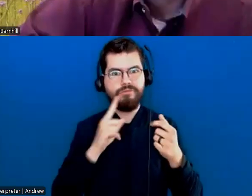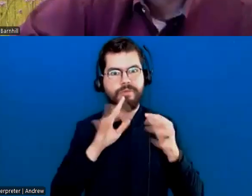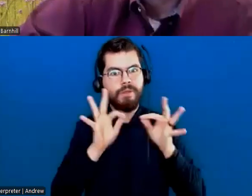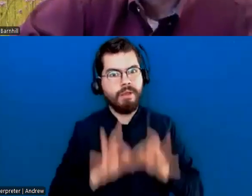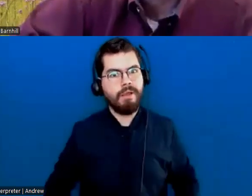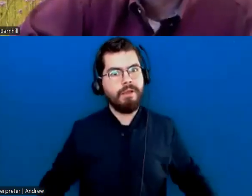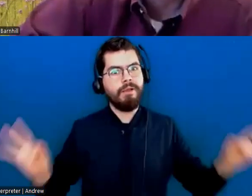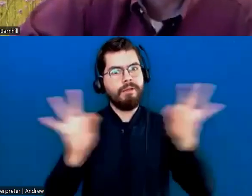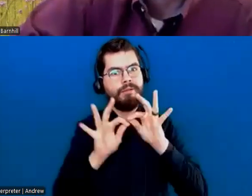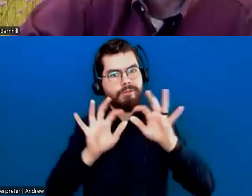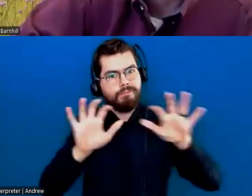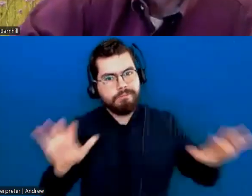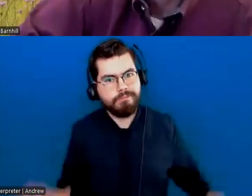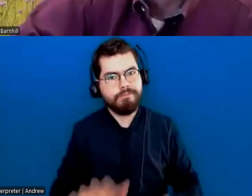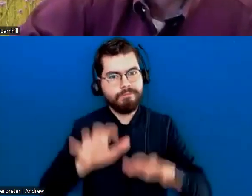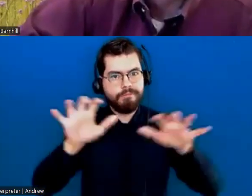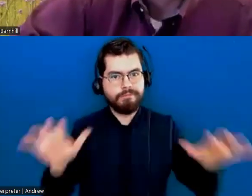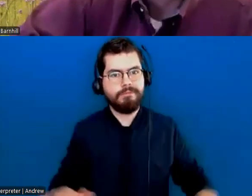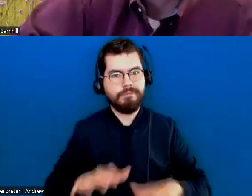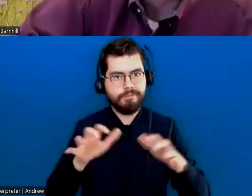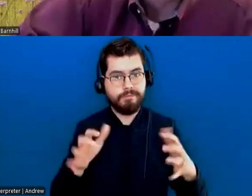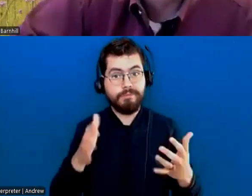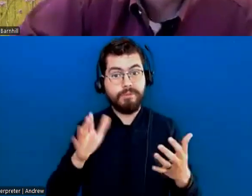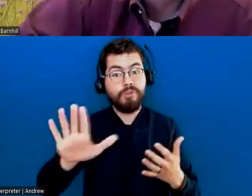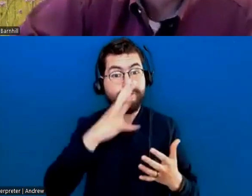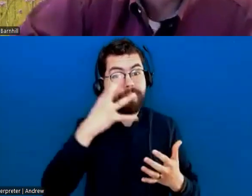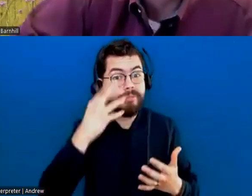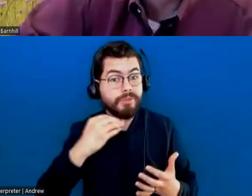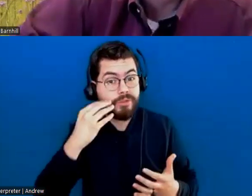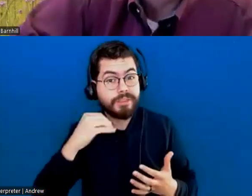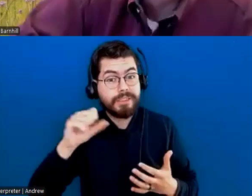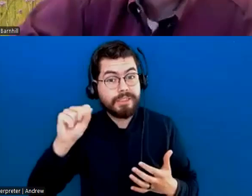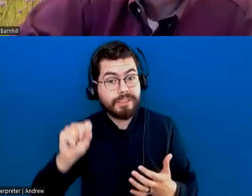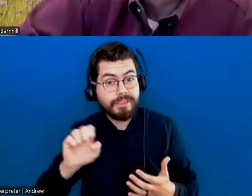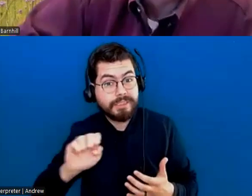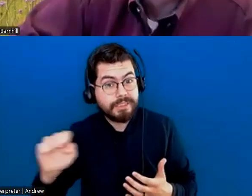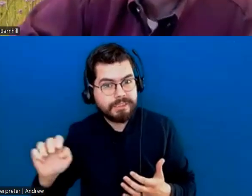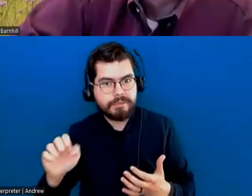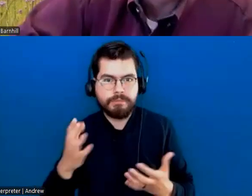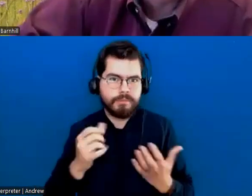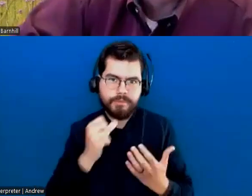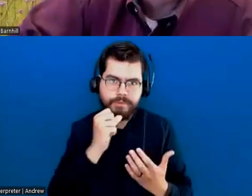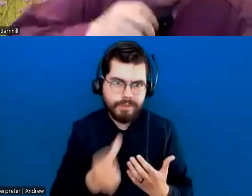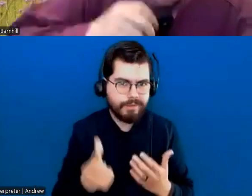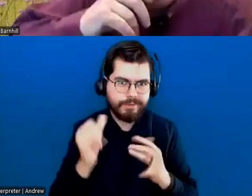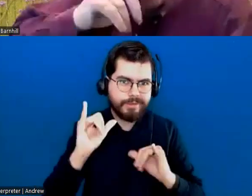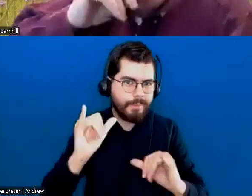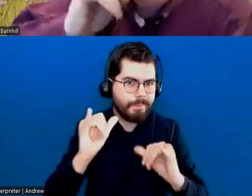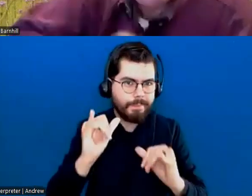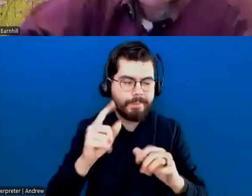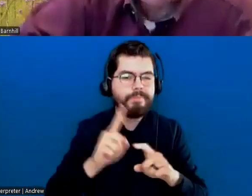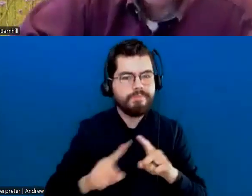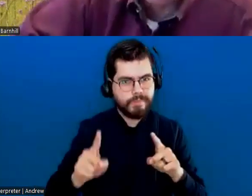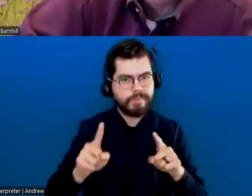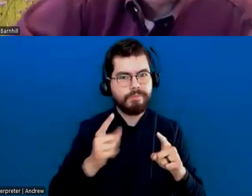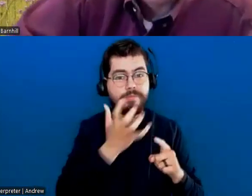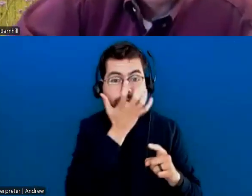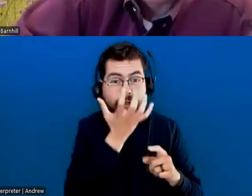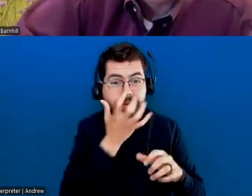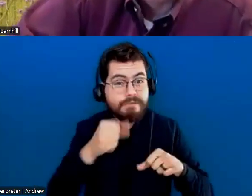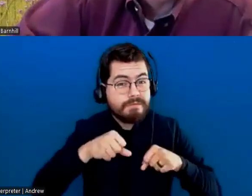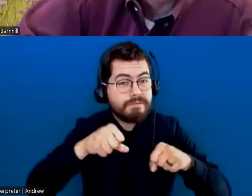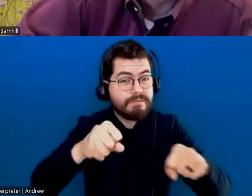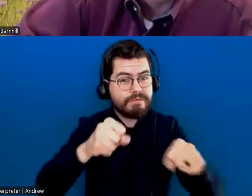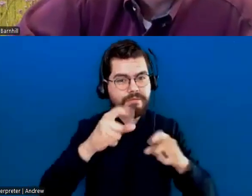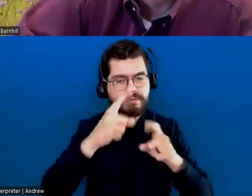I know that that's a lot different than what you're experiencing in the Southeast. But it is really important for keeping that, you know, the